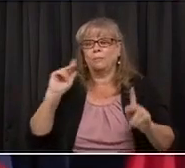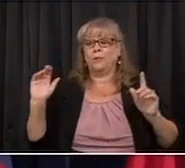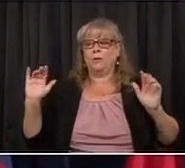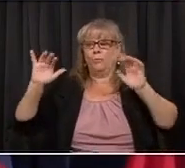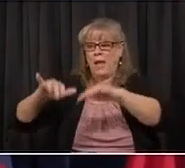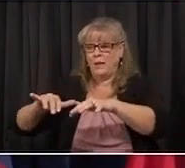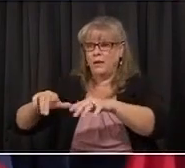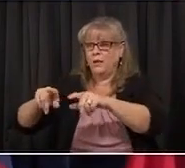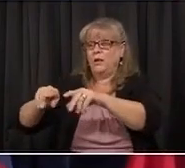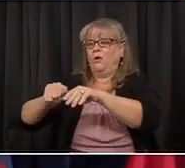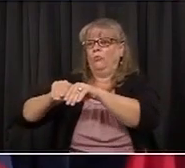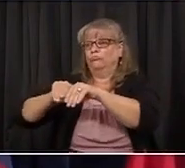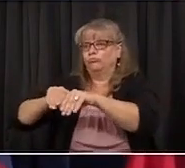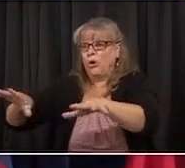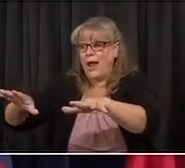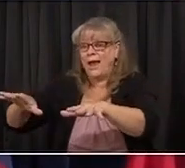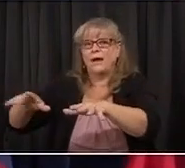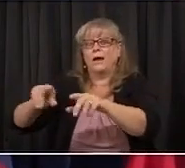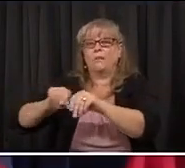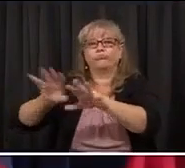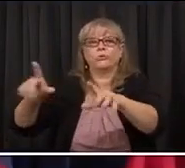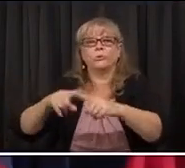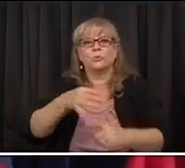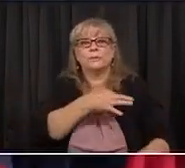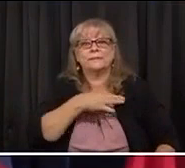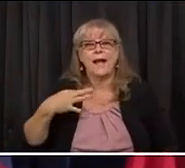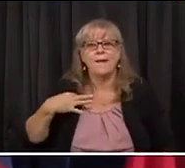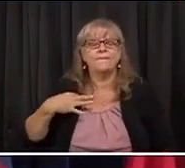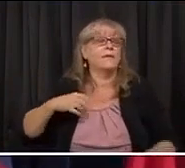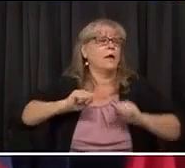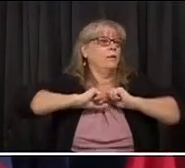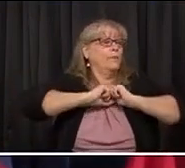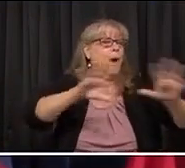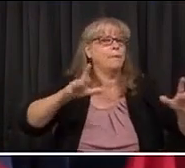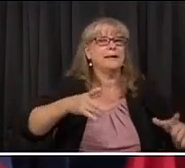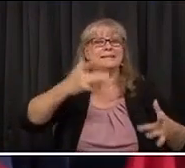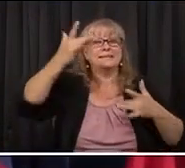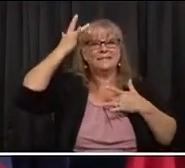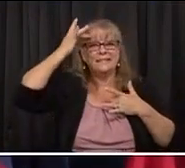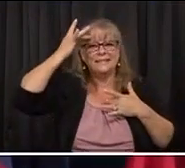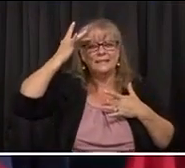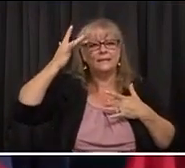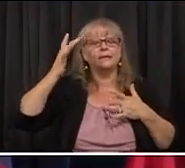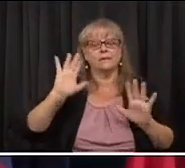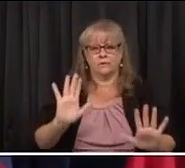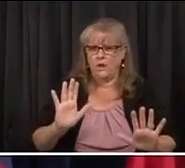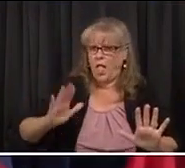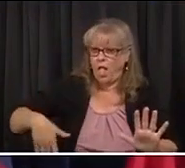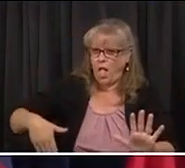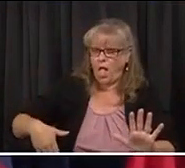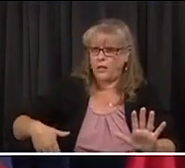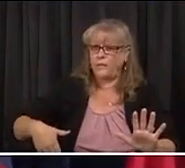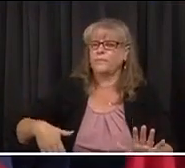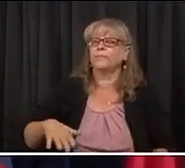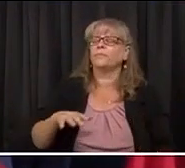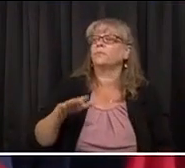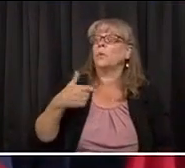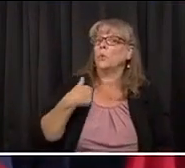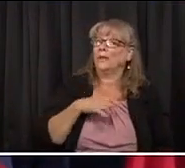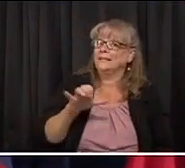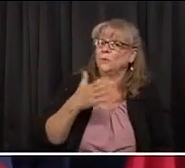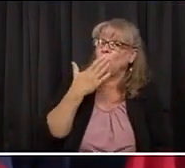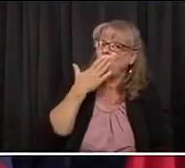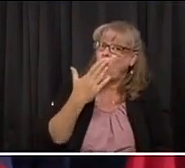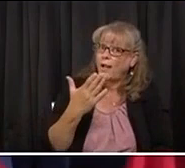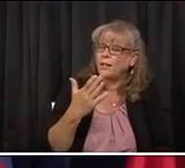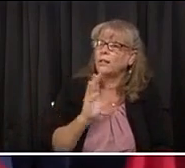and staff and, 44 customers. And we're just not seeing that. It's really good. We're seeing it go from 1 to 2, 1 to 3. It's